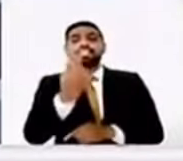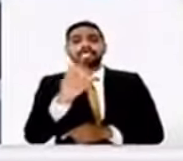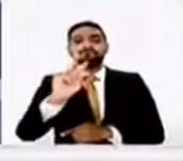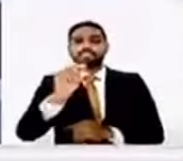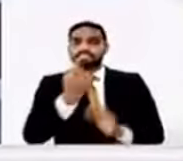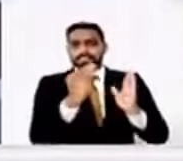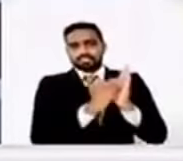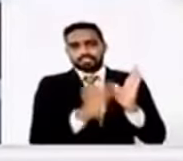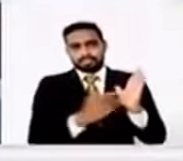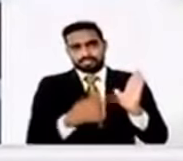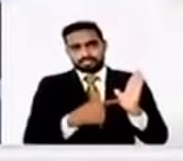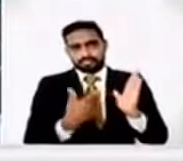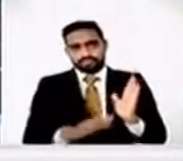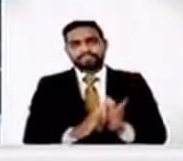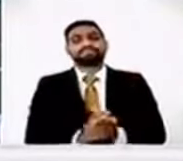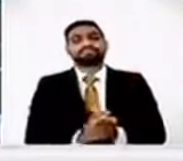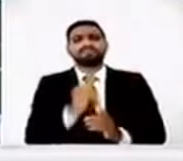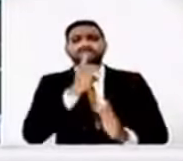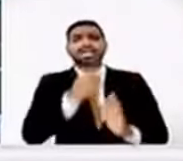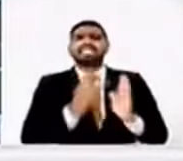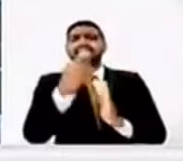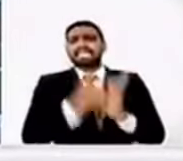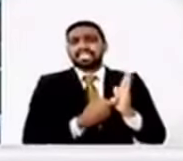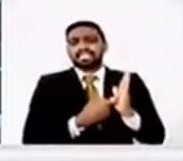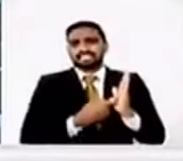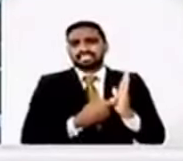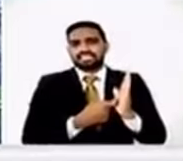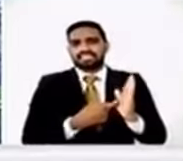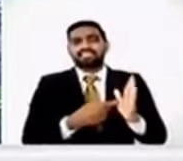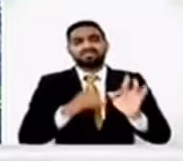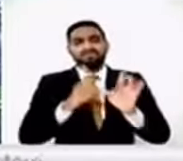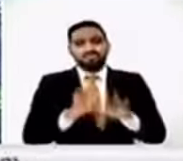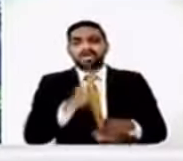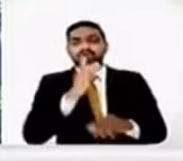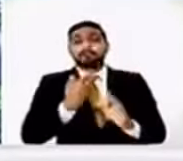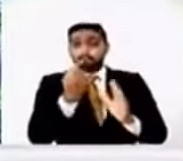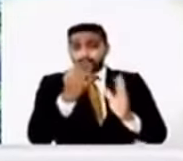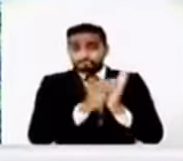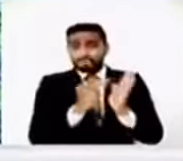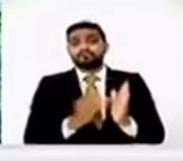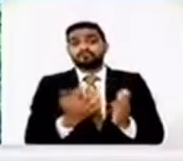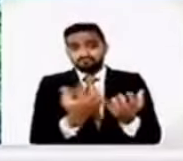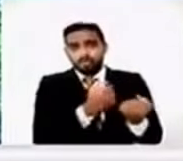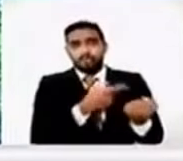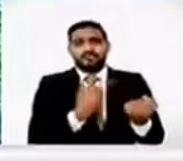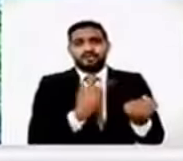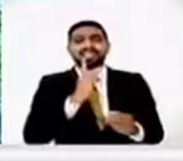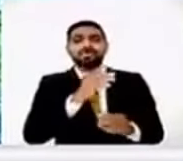law that a budget needs to be presented. Am I correct? Yes. Zulfik, now,